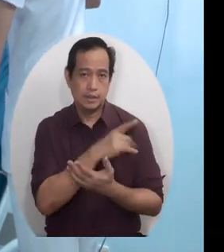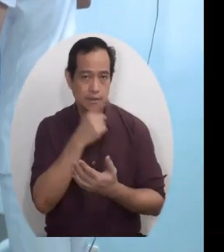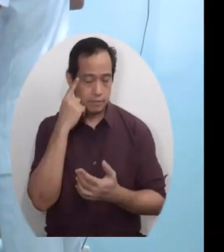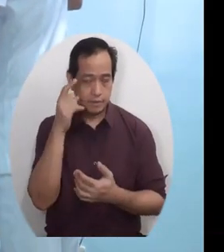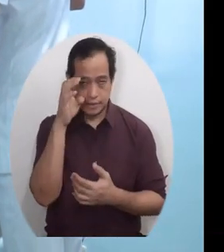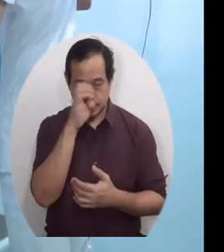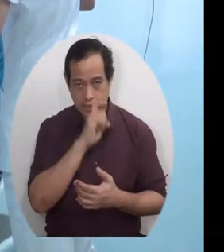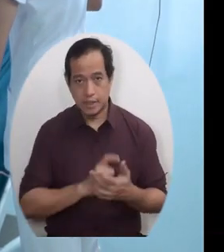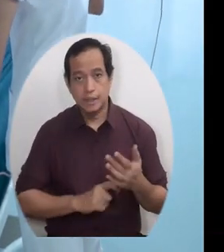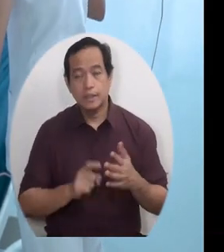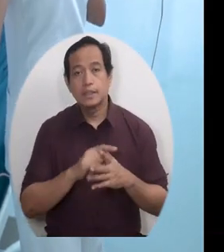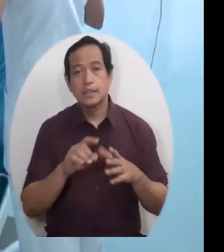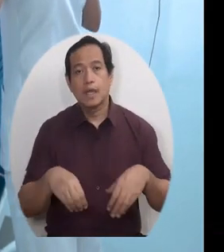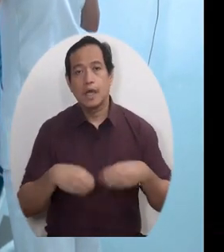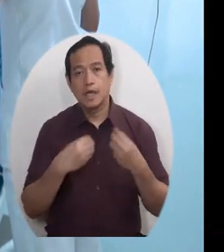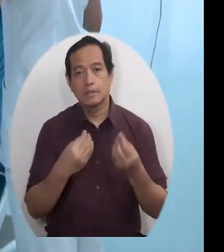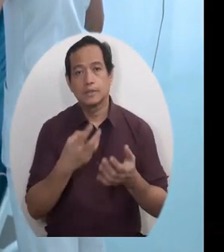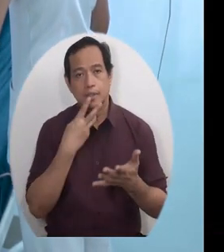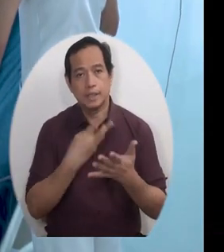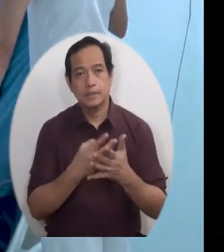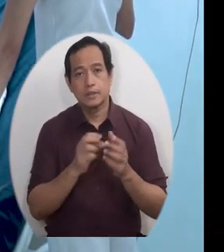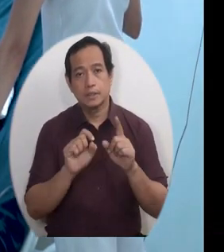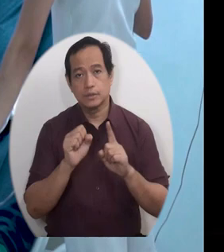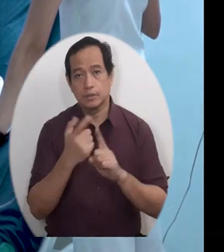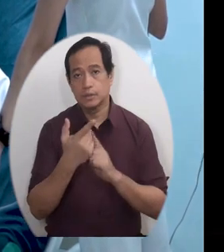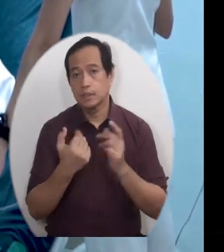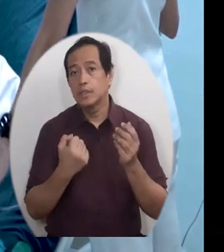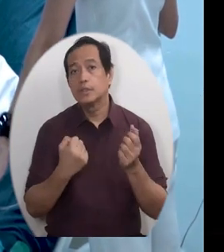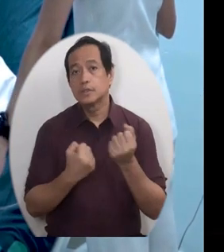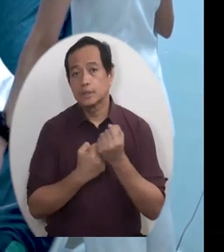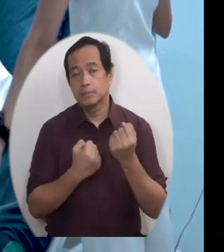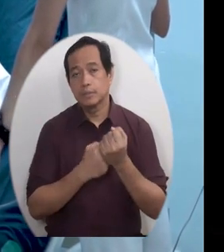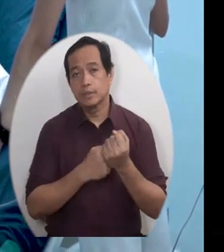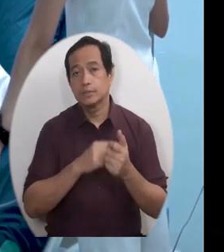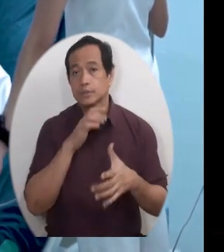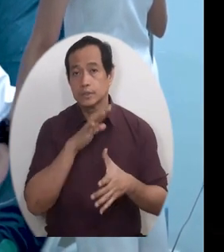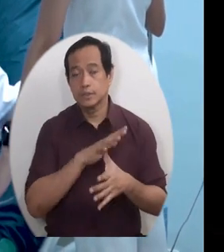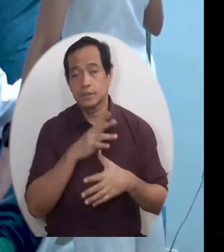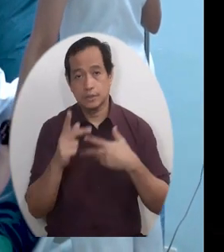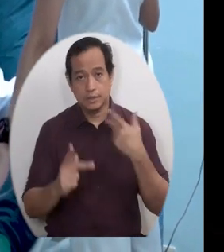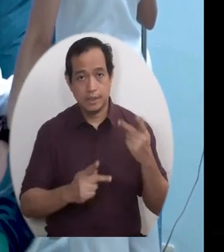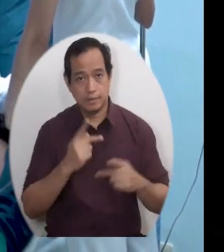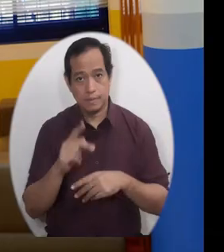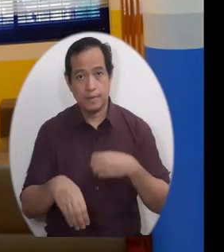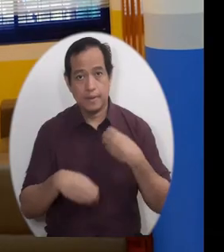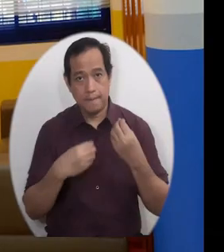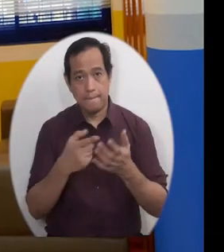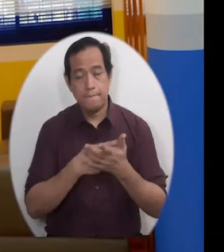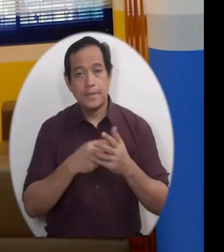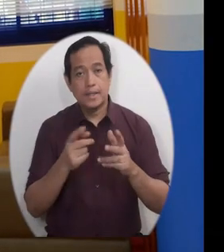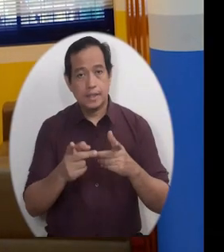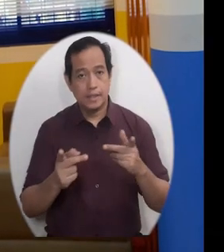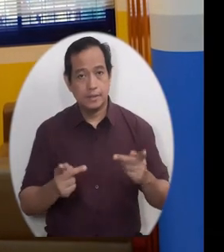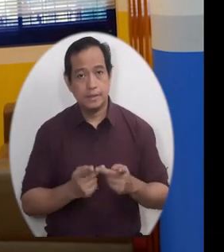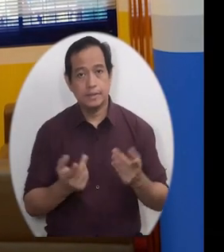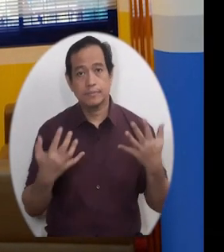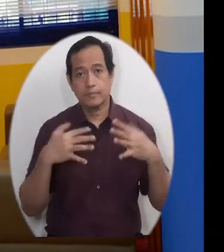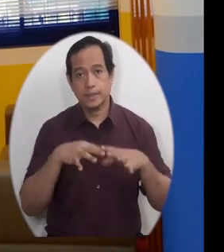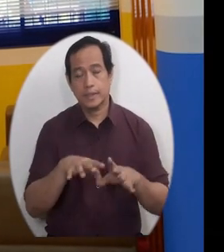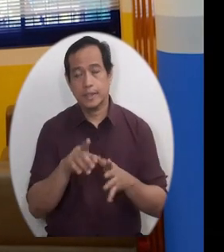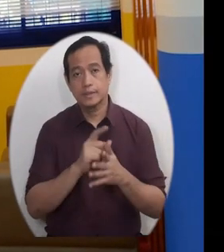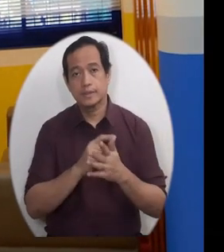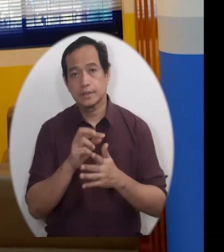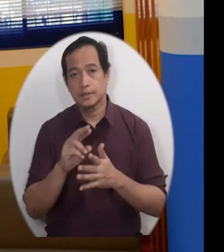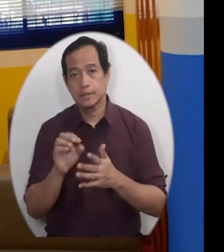give the patients comfort in addition to proper medical and emotional support. The Wellness Centers for the